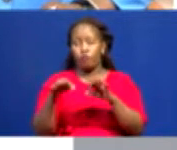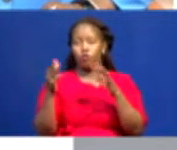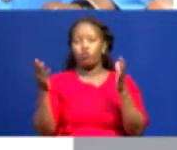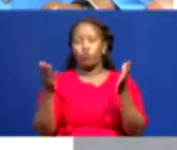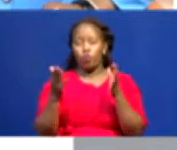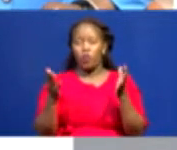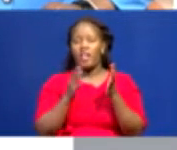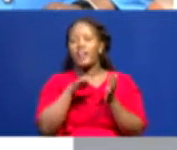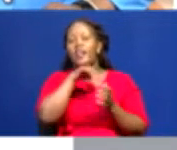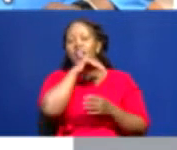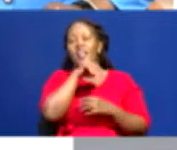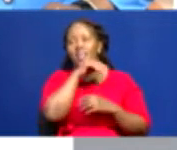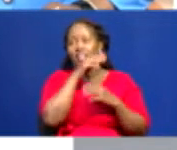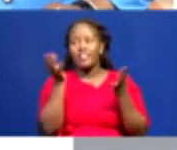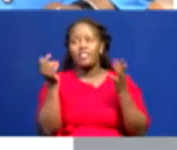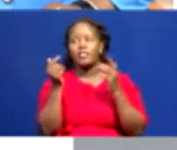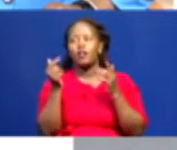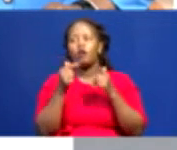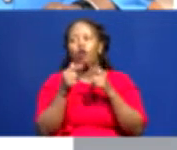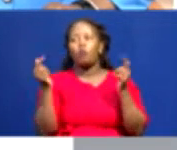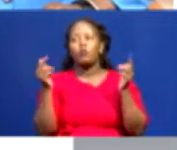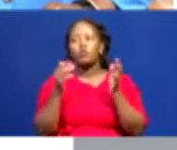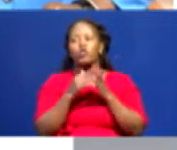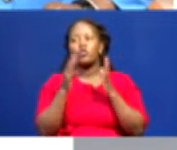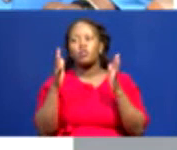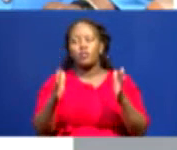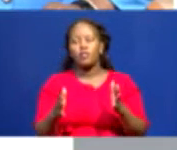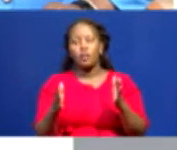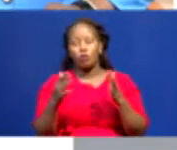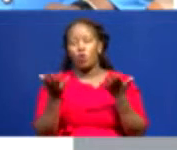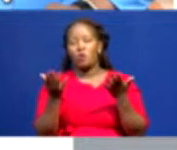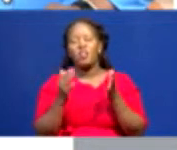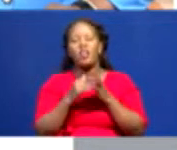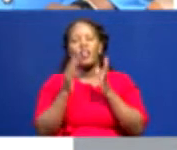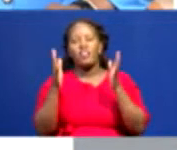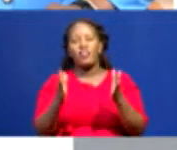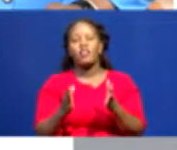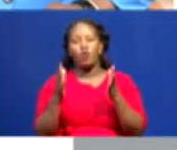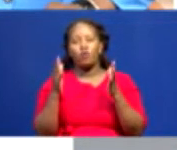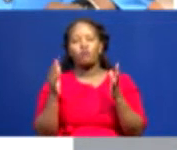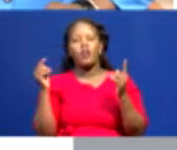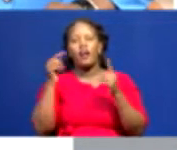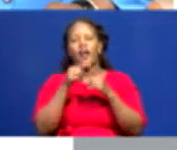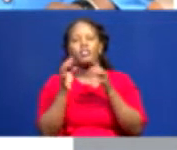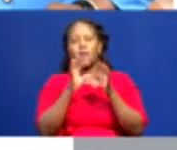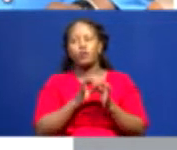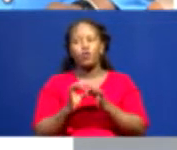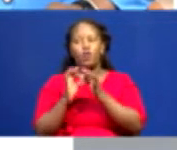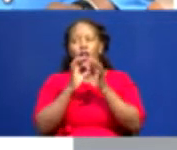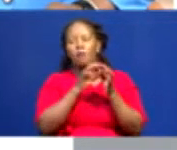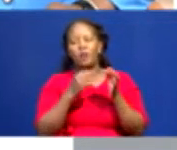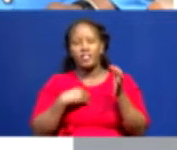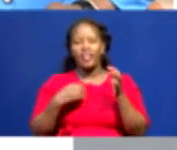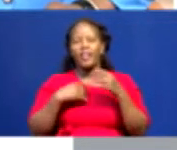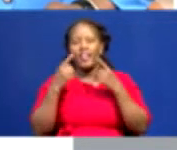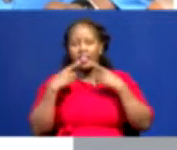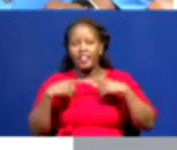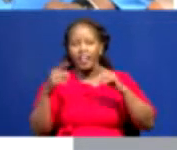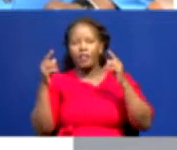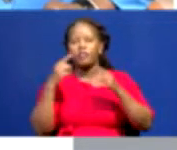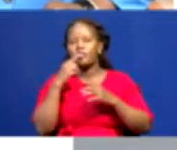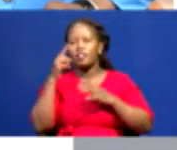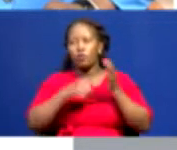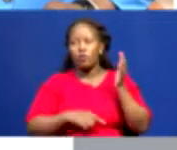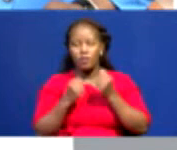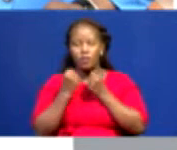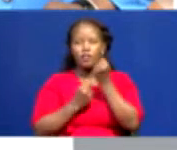Raila Odinga, the opposition leader, or rather the leader of the Azimio la Umoja One Kenya Coalition, had announced that his